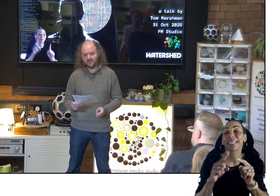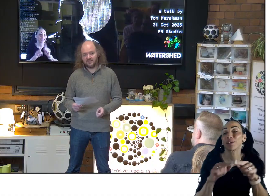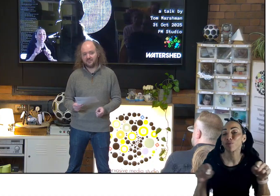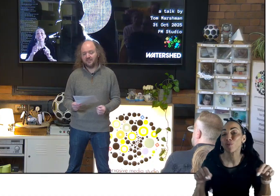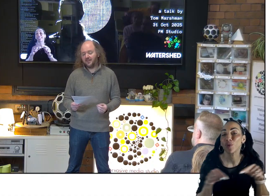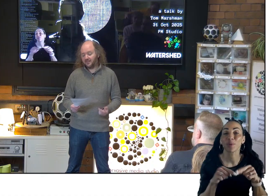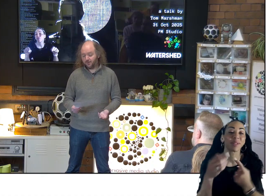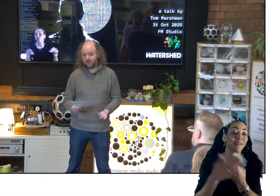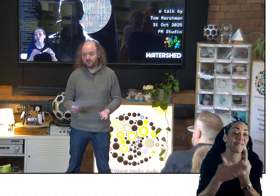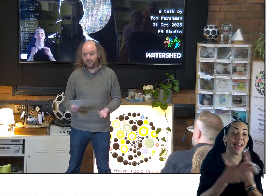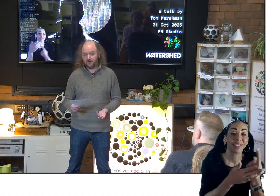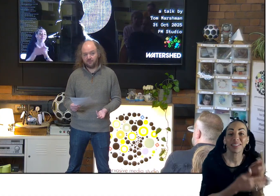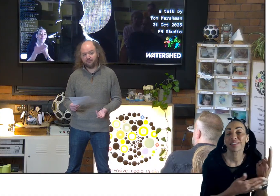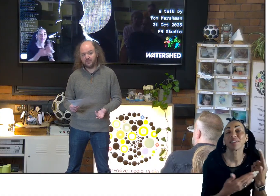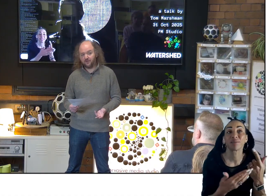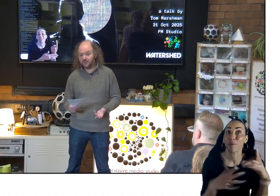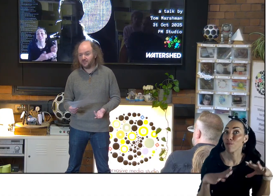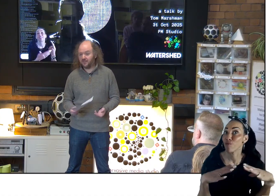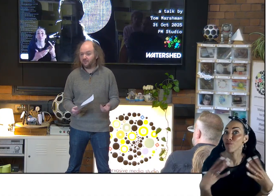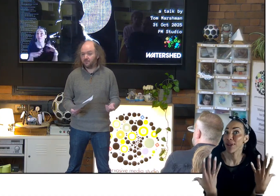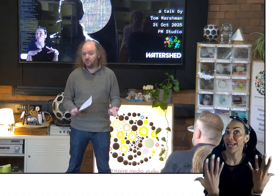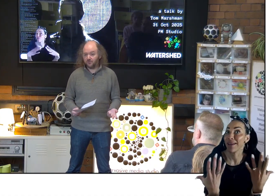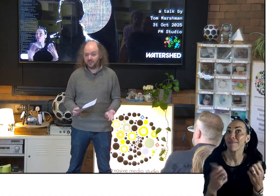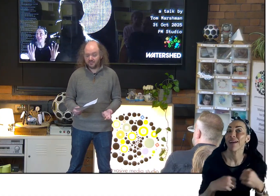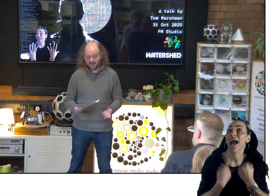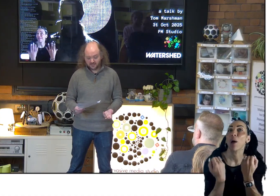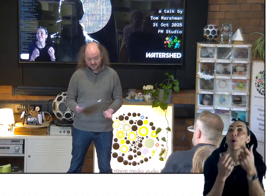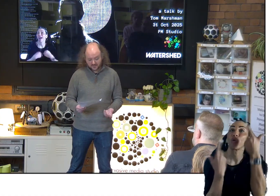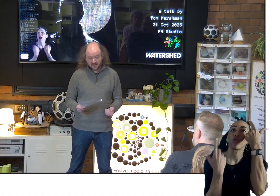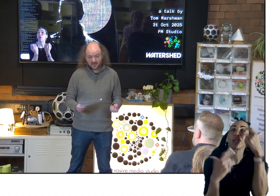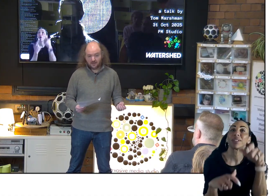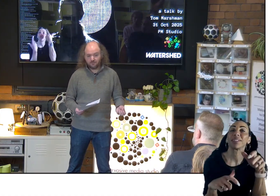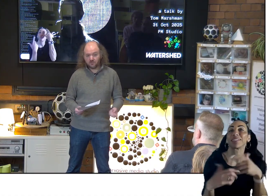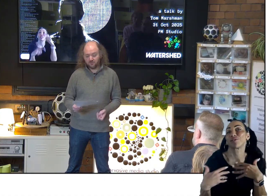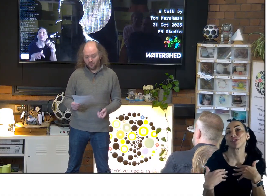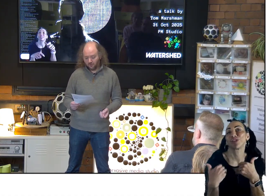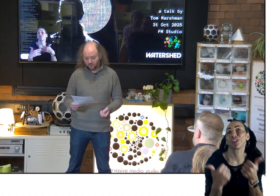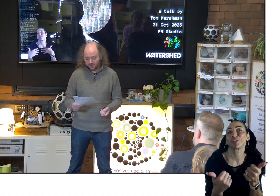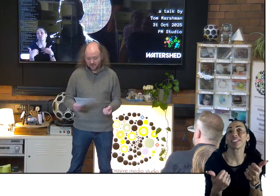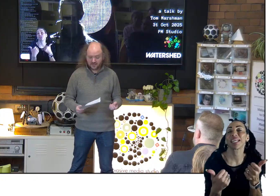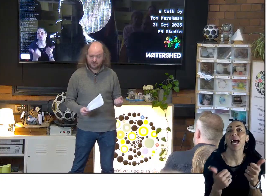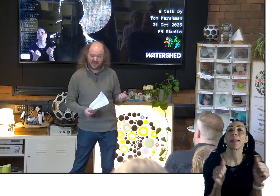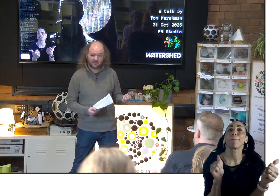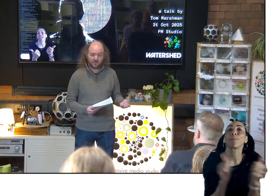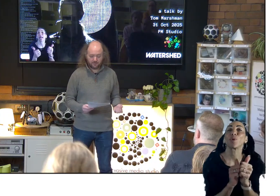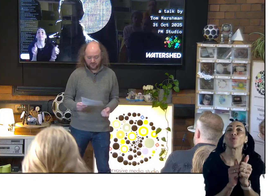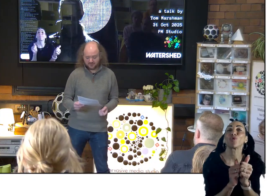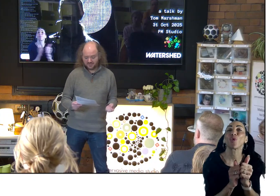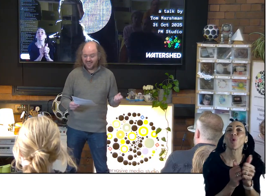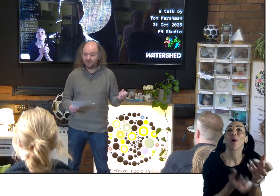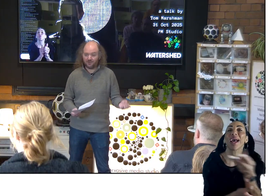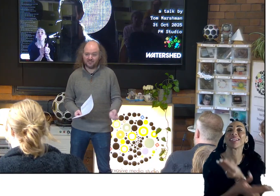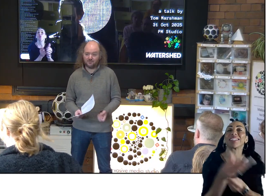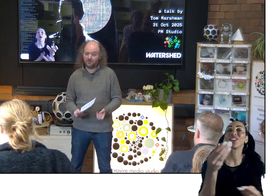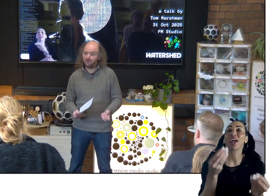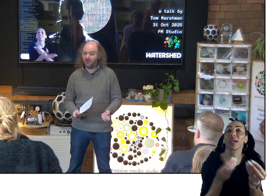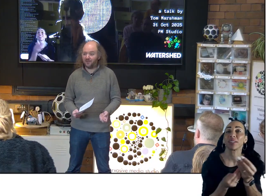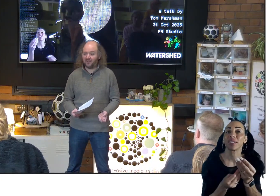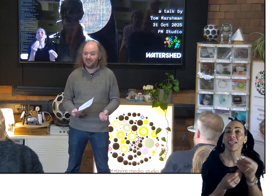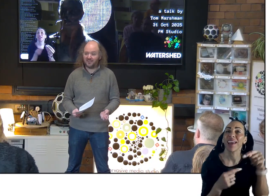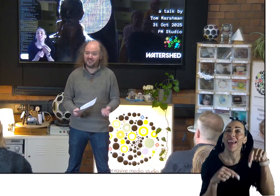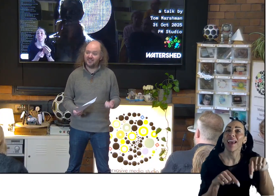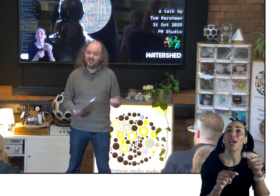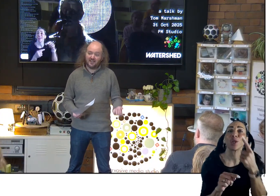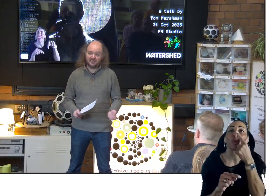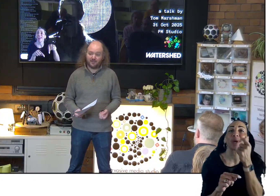to our residents as part of a spirit of generosity and mutual exchange. And most of all, we're a space for people to take risks with